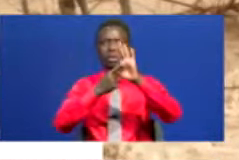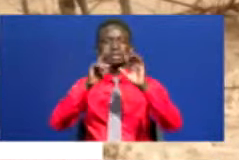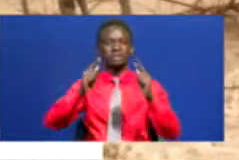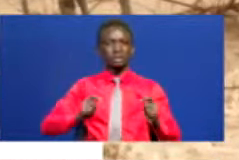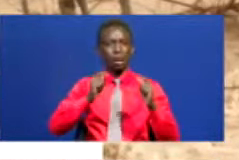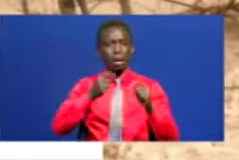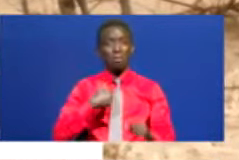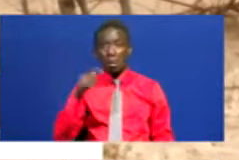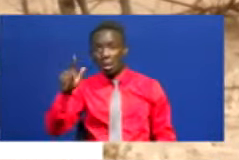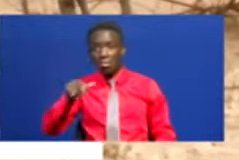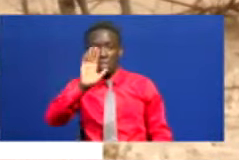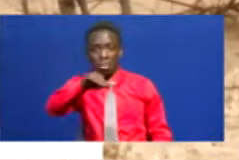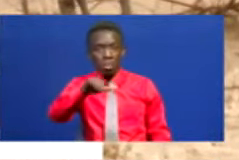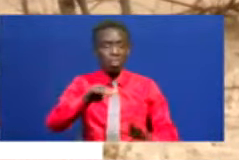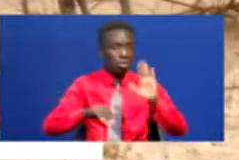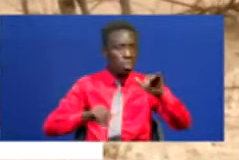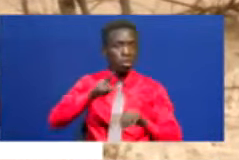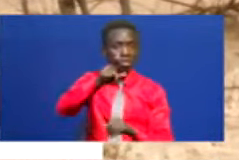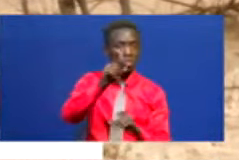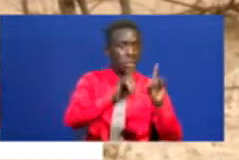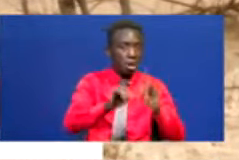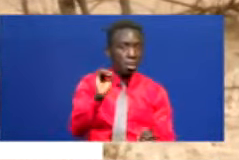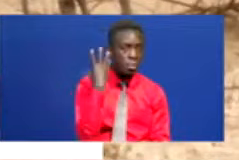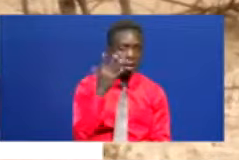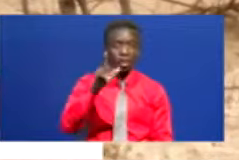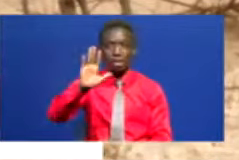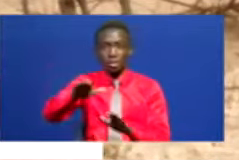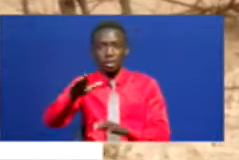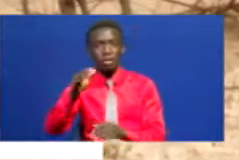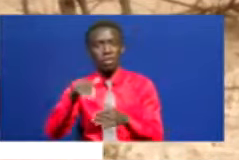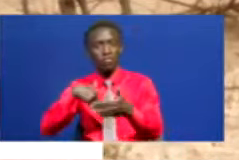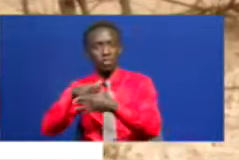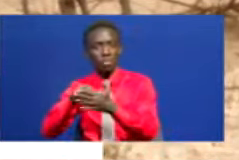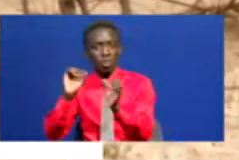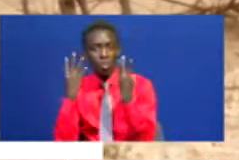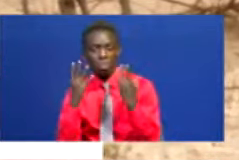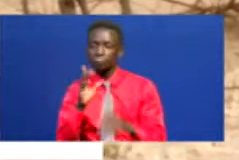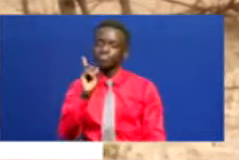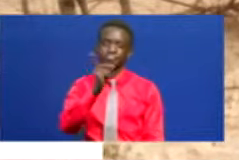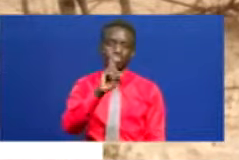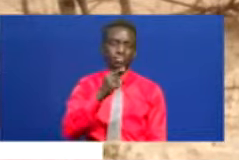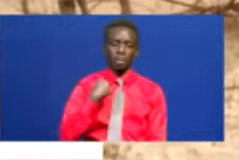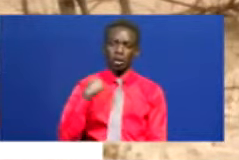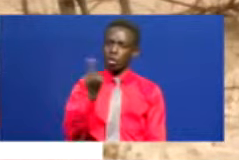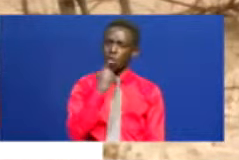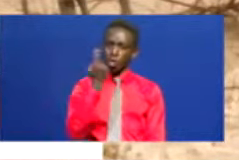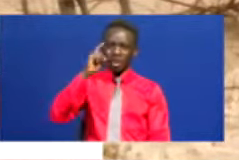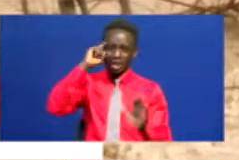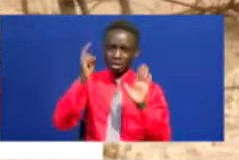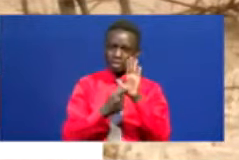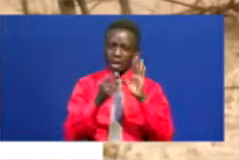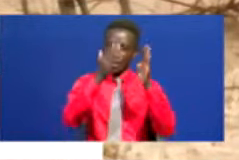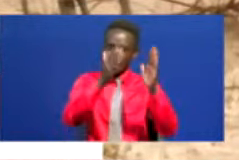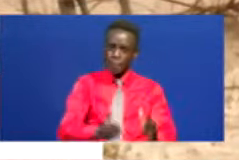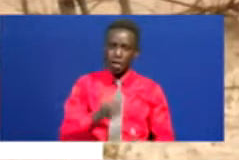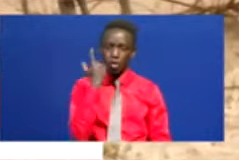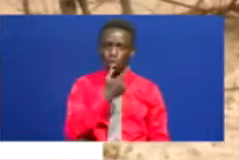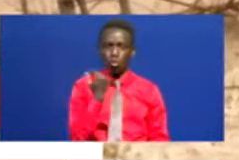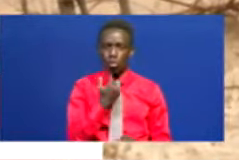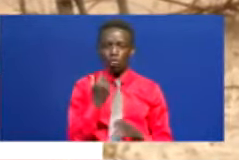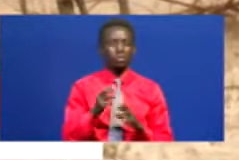we unajua kucheza mpira. I will only recognize yule mwenye ambaye tayari